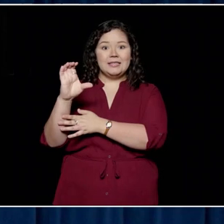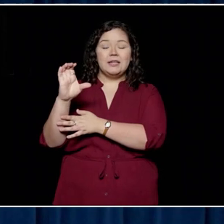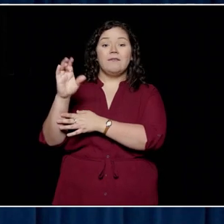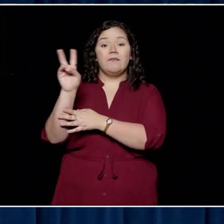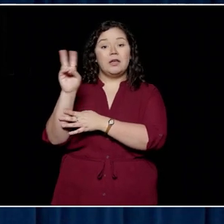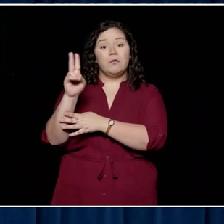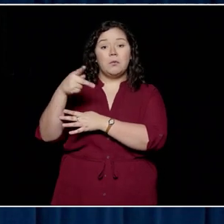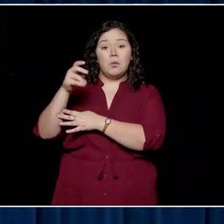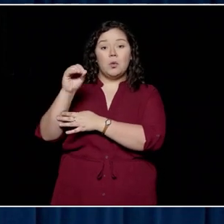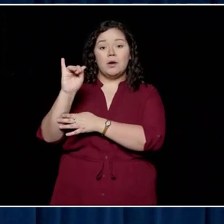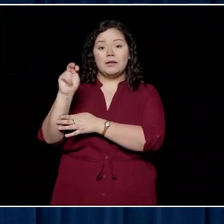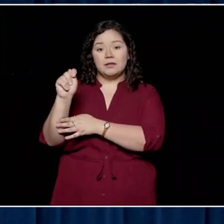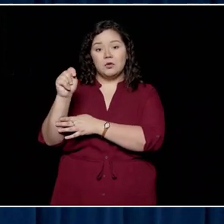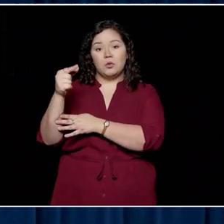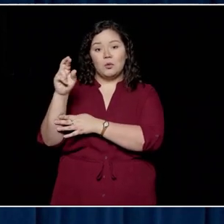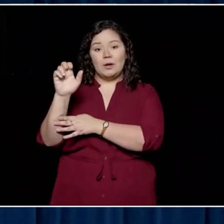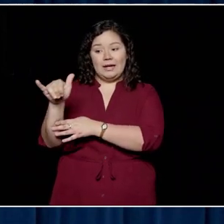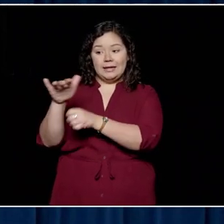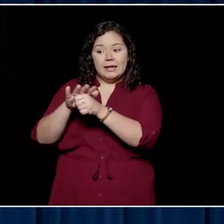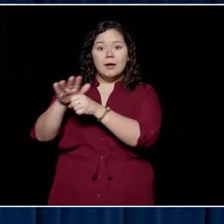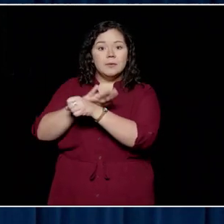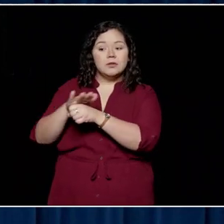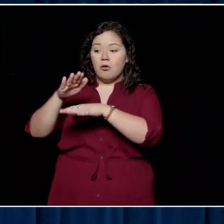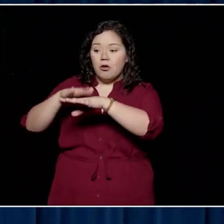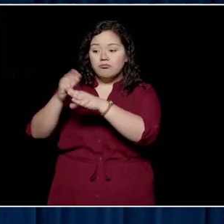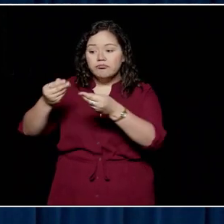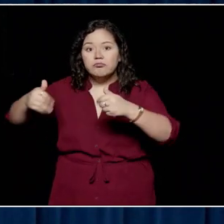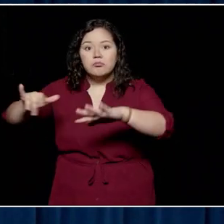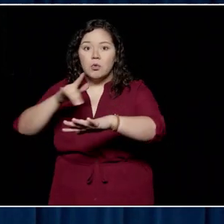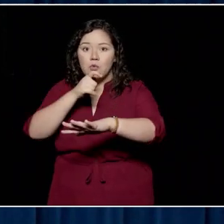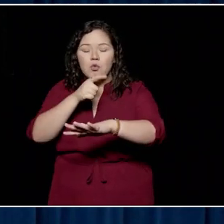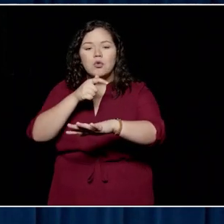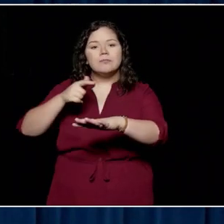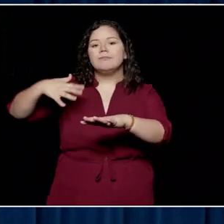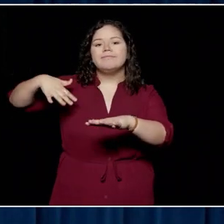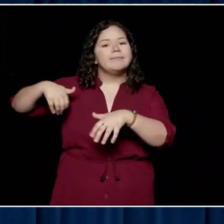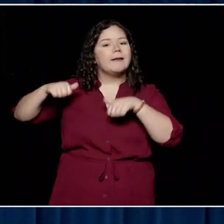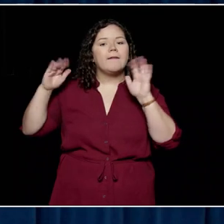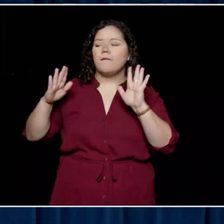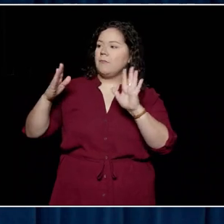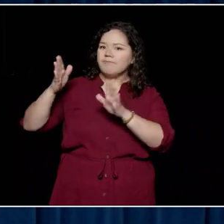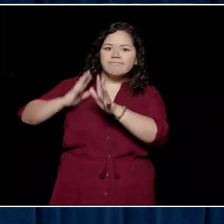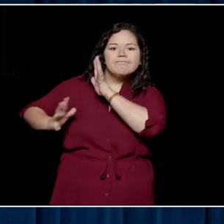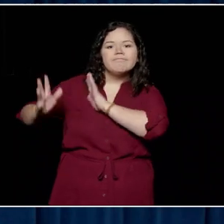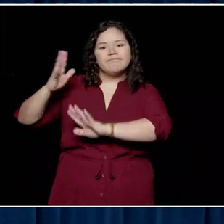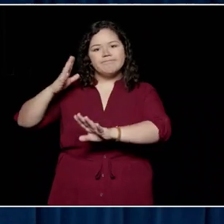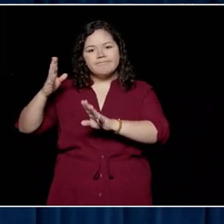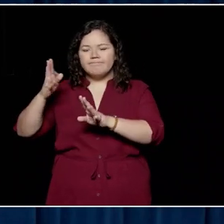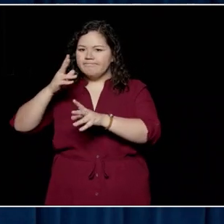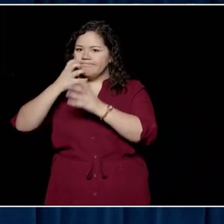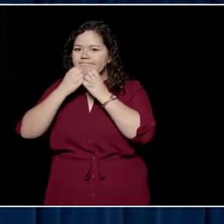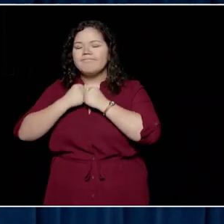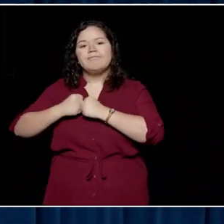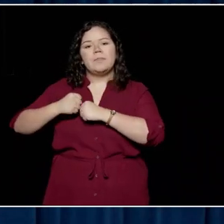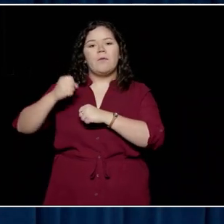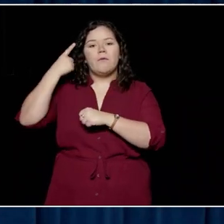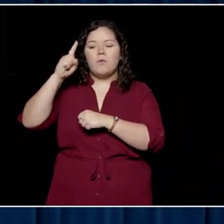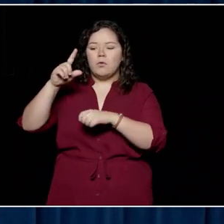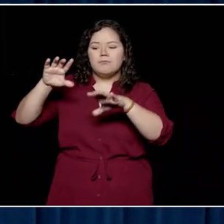campus is situated on the traditional, ancestral, unceded territory of the Musqueam people. I'd also like to acknowledge